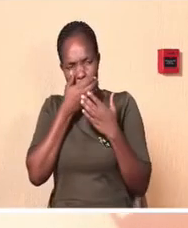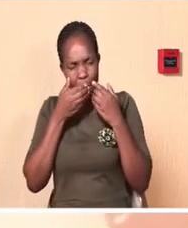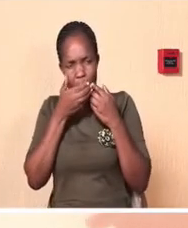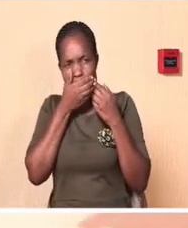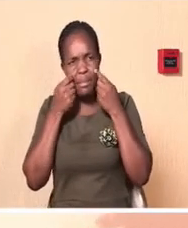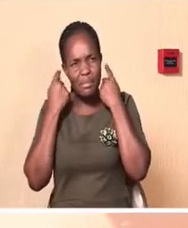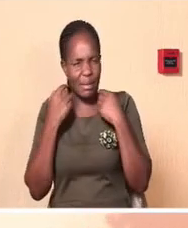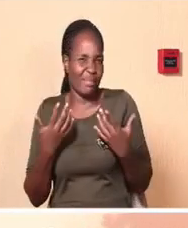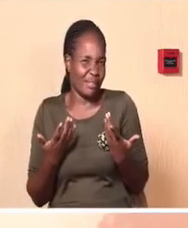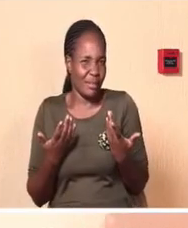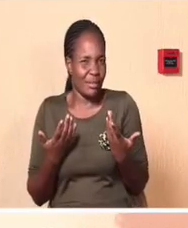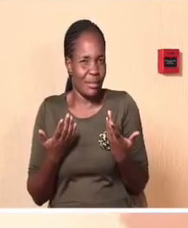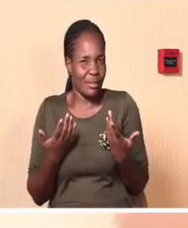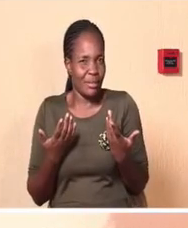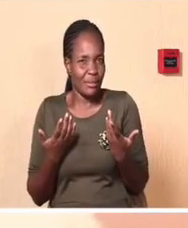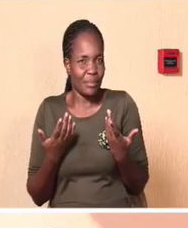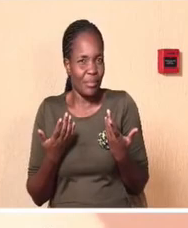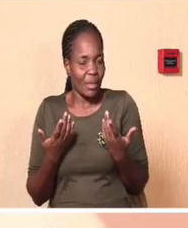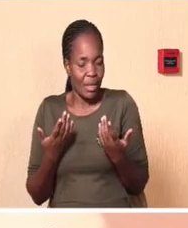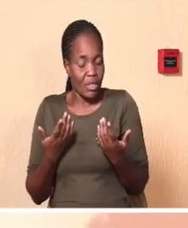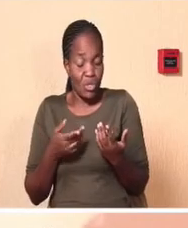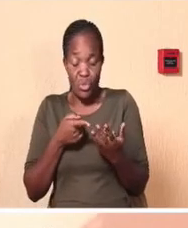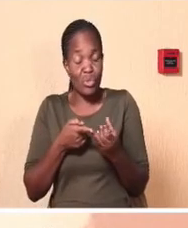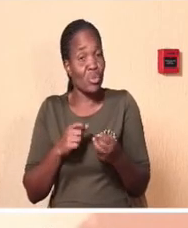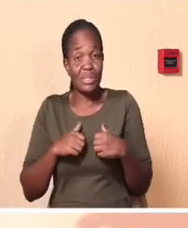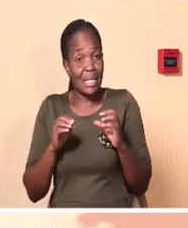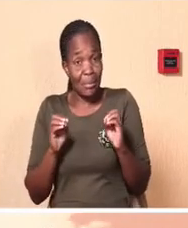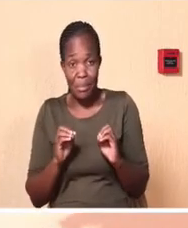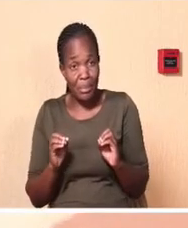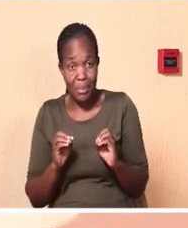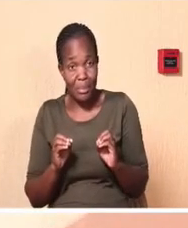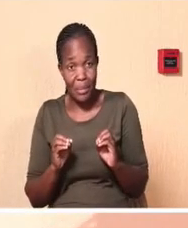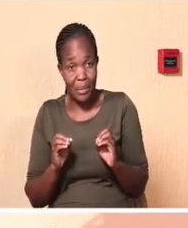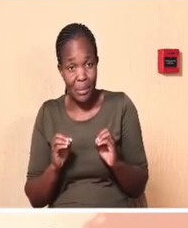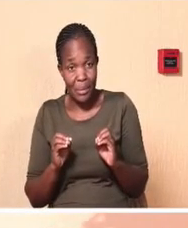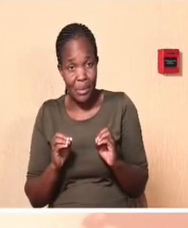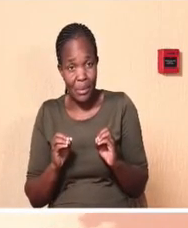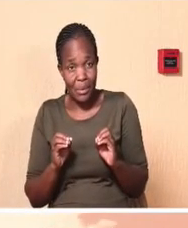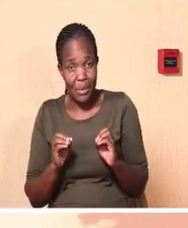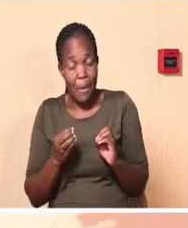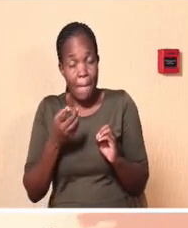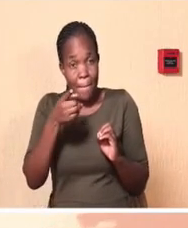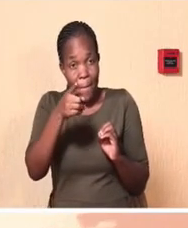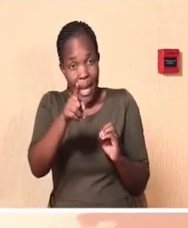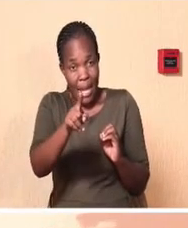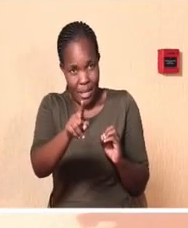if the one who is not sick is doing the key